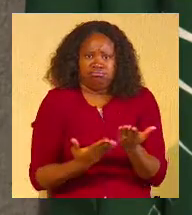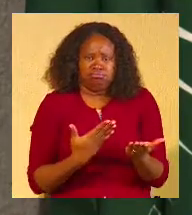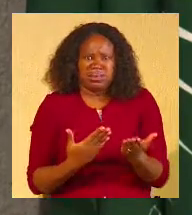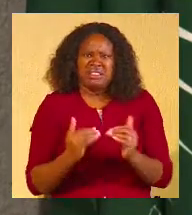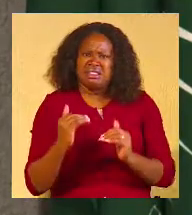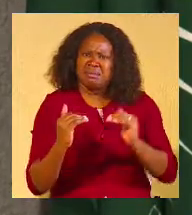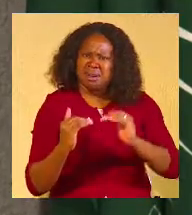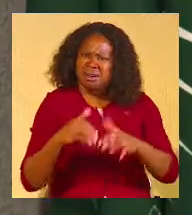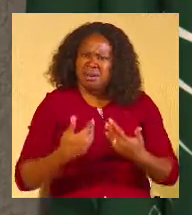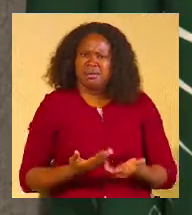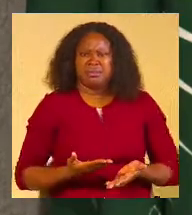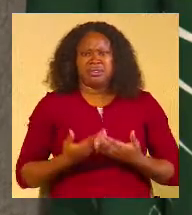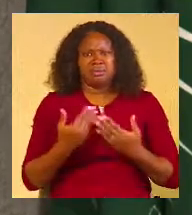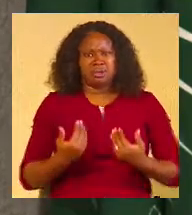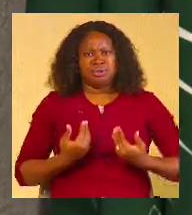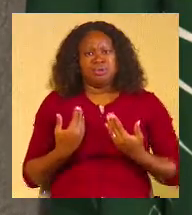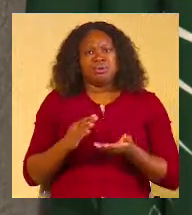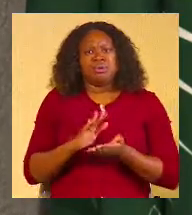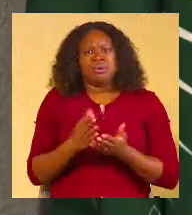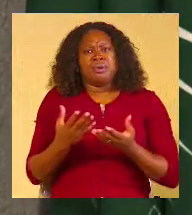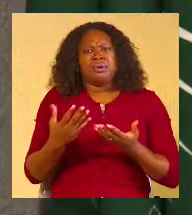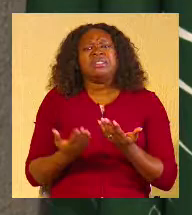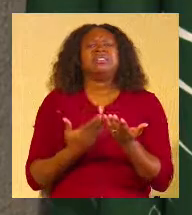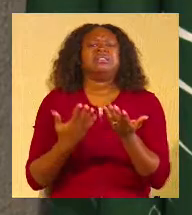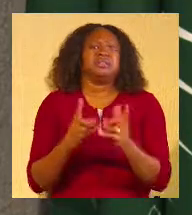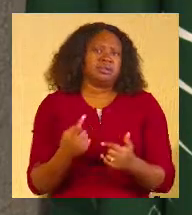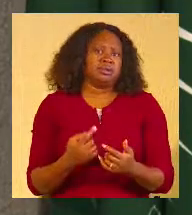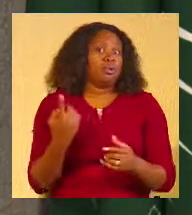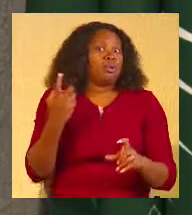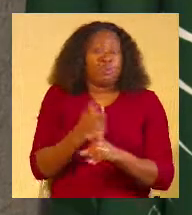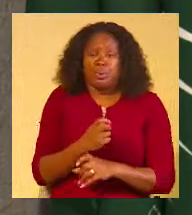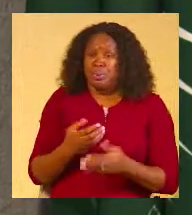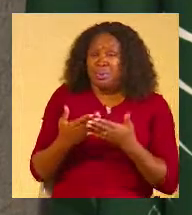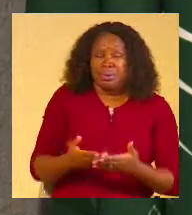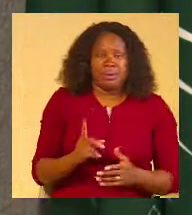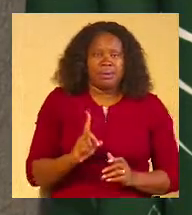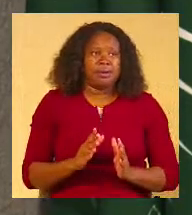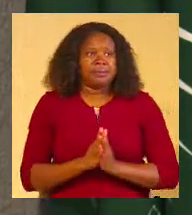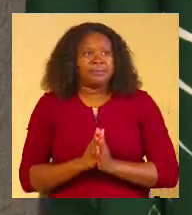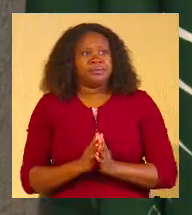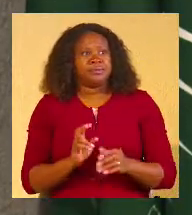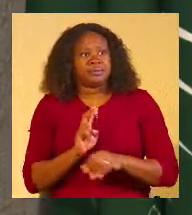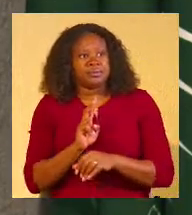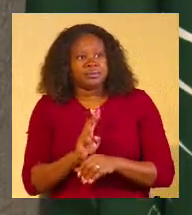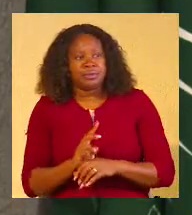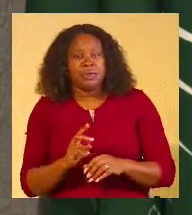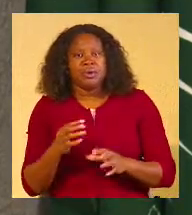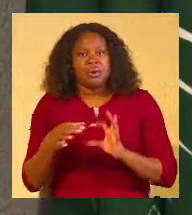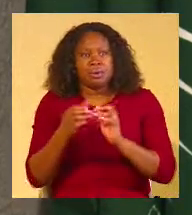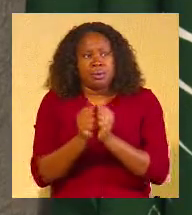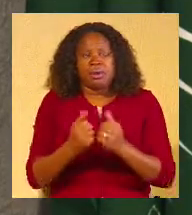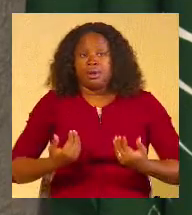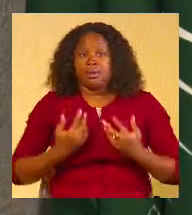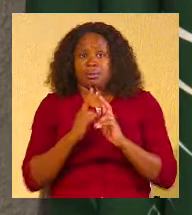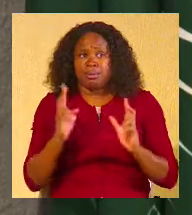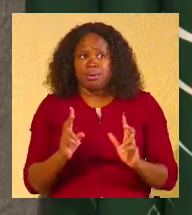also help to cushion some of this. The second thing is that we're going to have to tap into the ingenuity of young people in order to